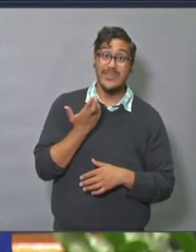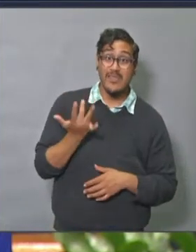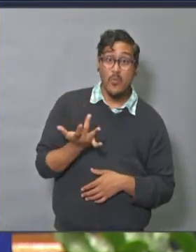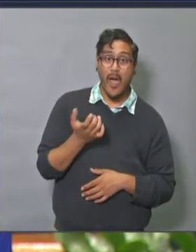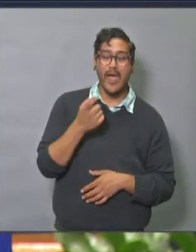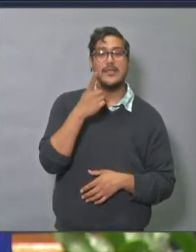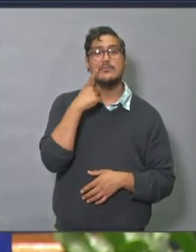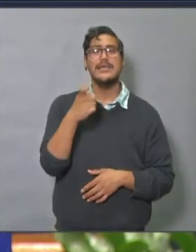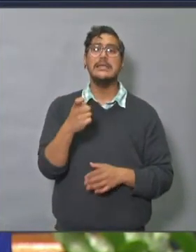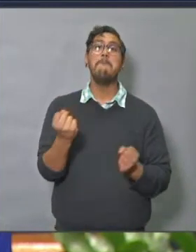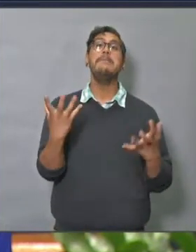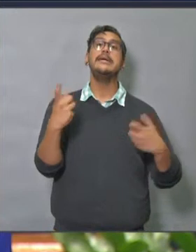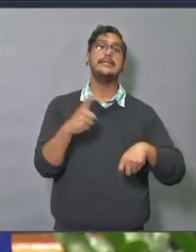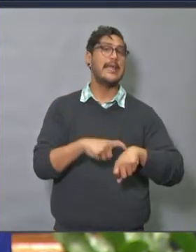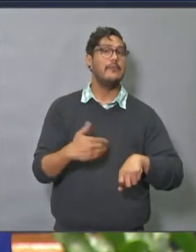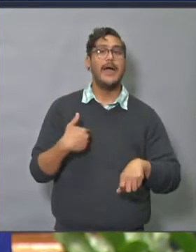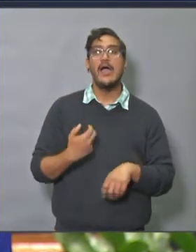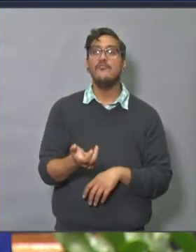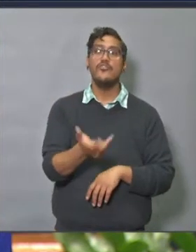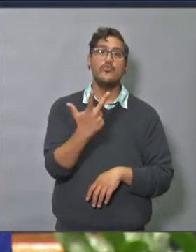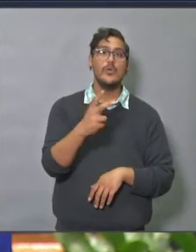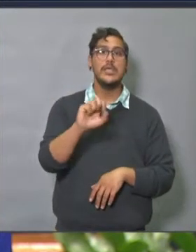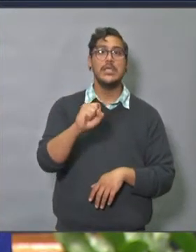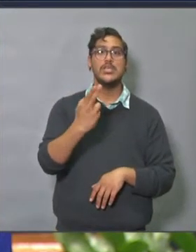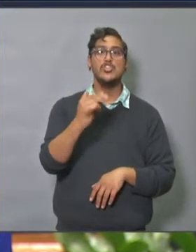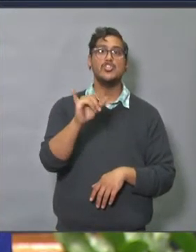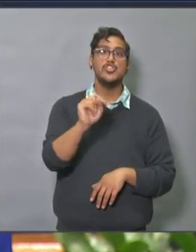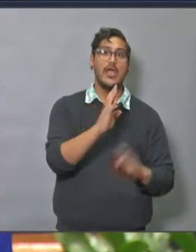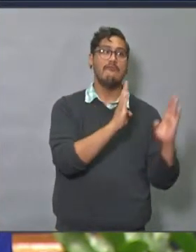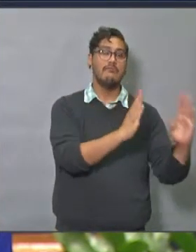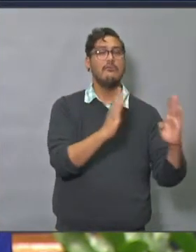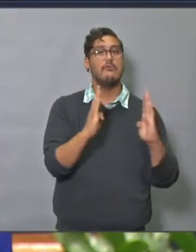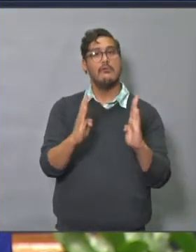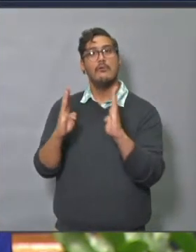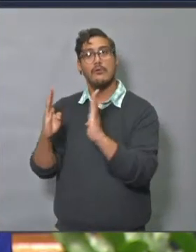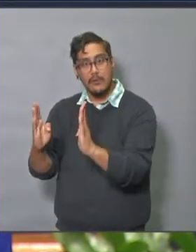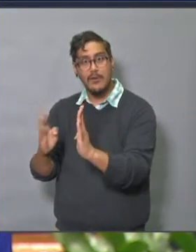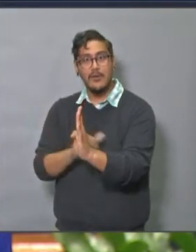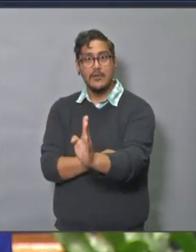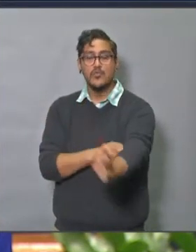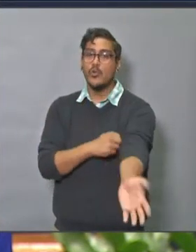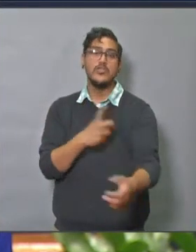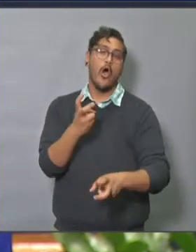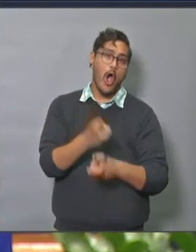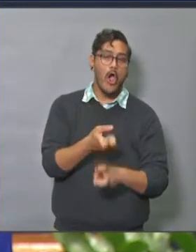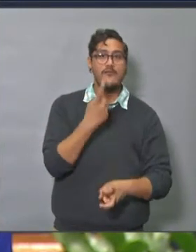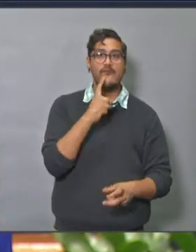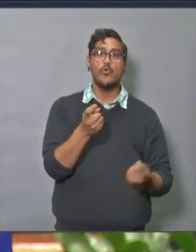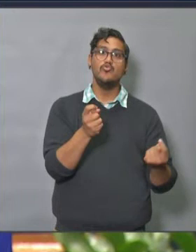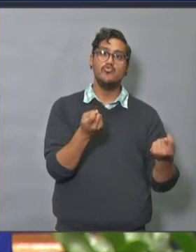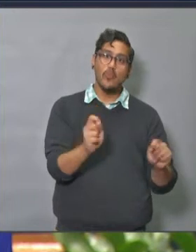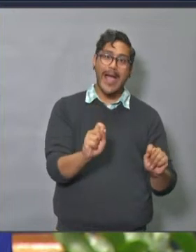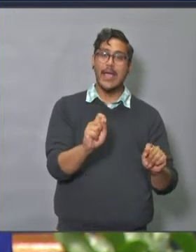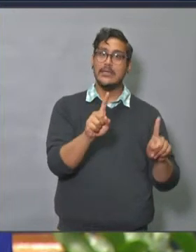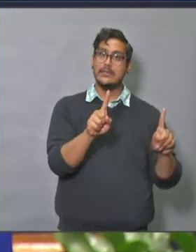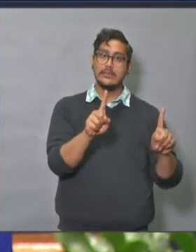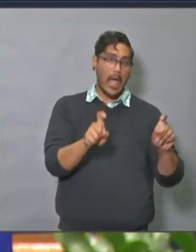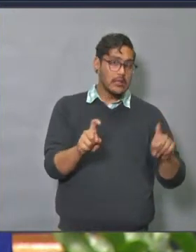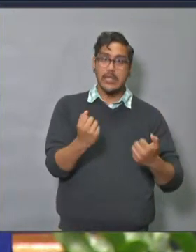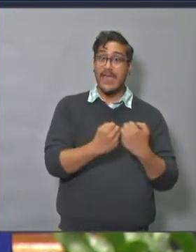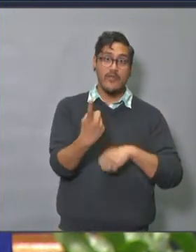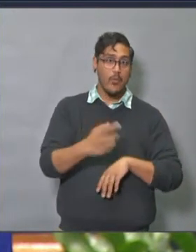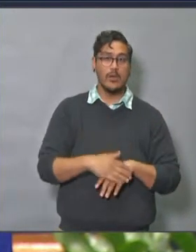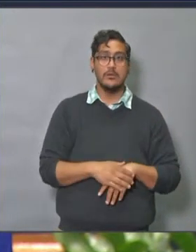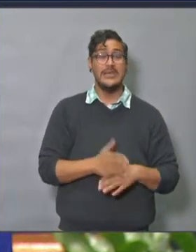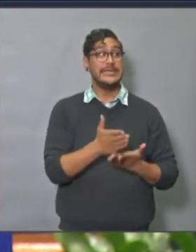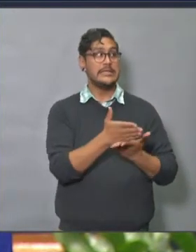sure that we can manage to test all of the employees. Some of that is working with the administration to put in place protocols. Some